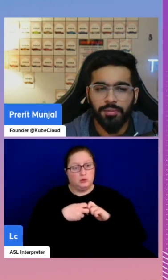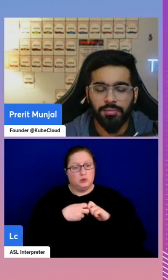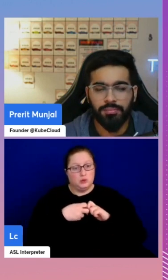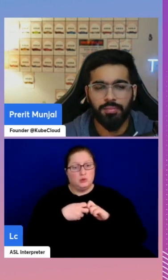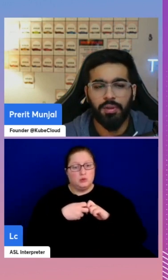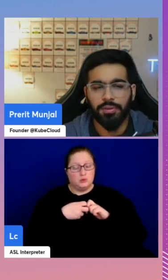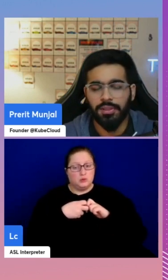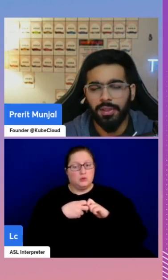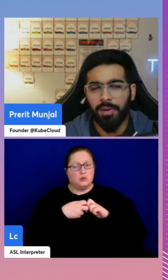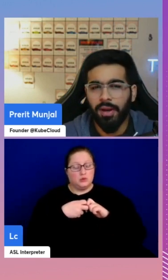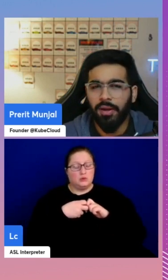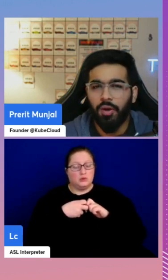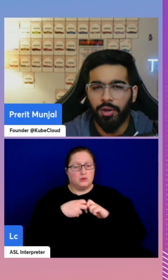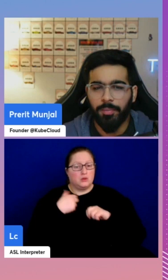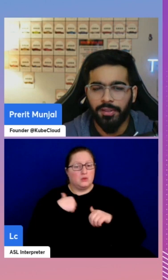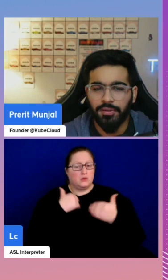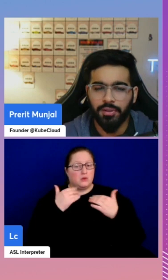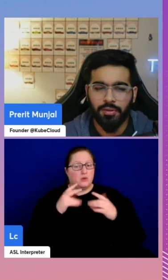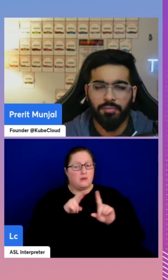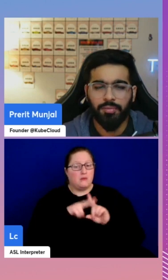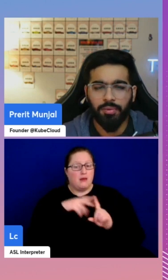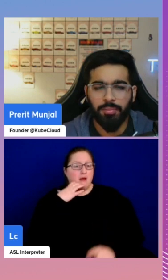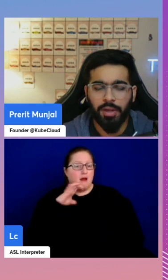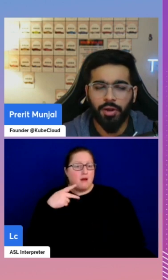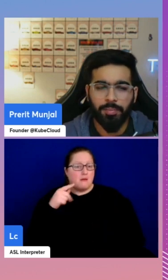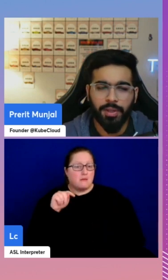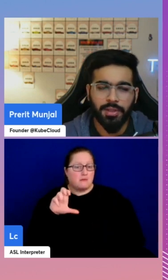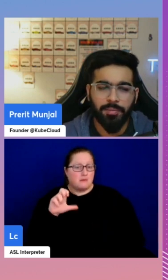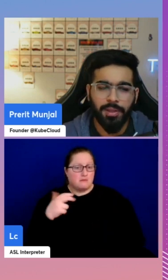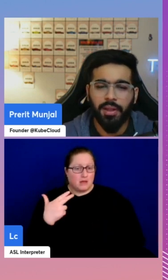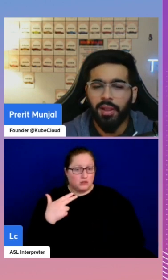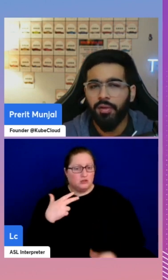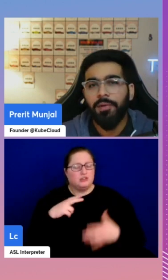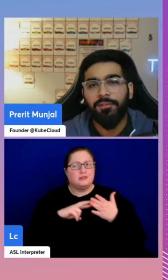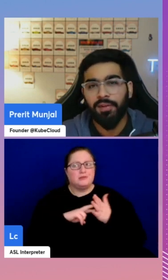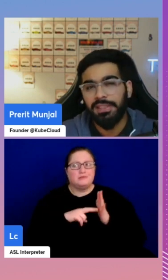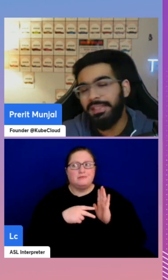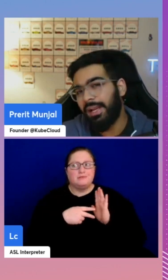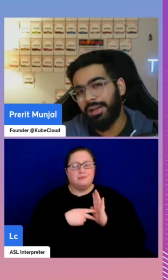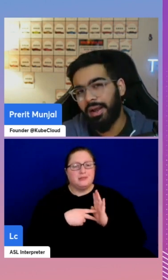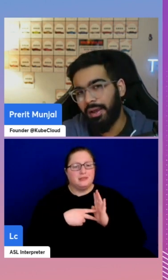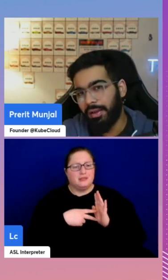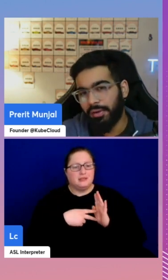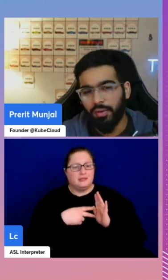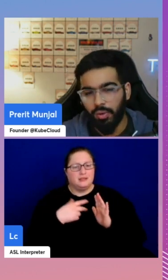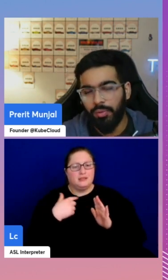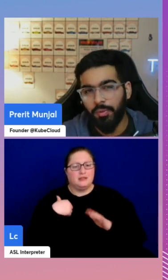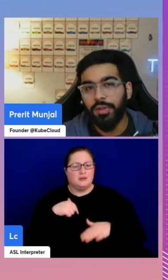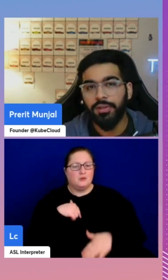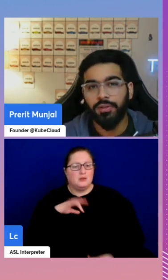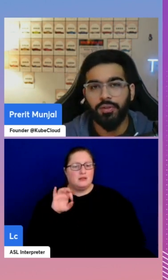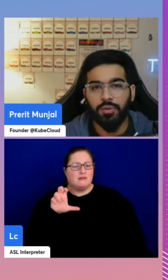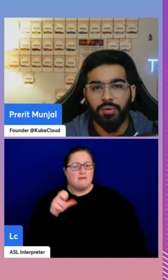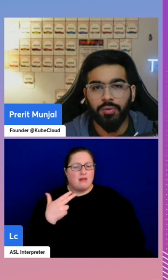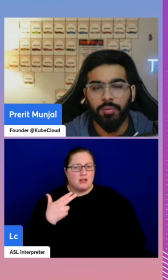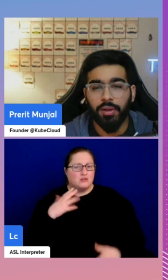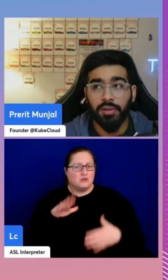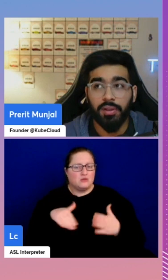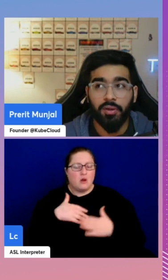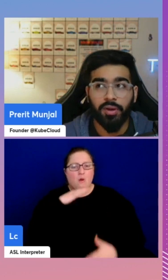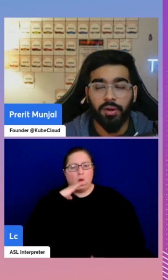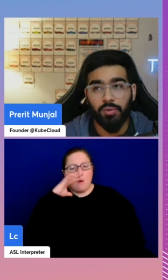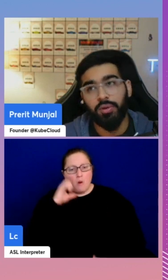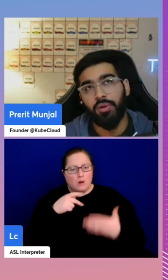we just applied a hot patch. By hot patch I mean, we flushed the entire old projects.